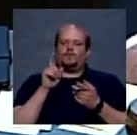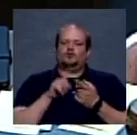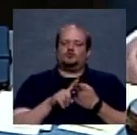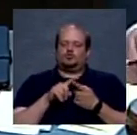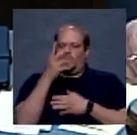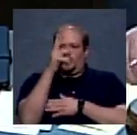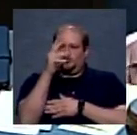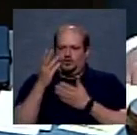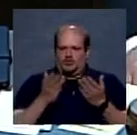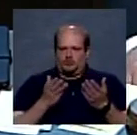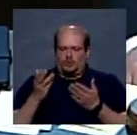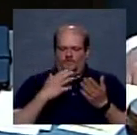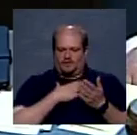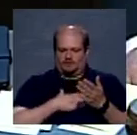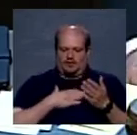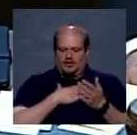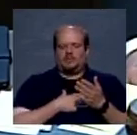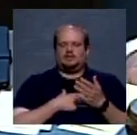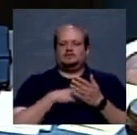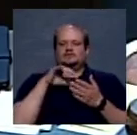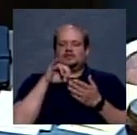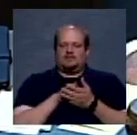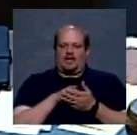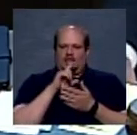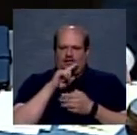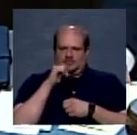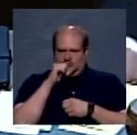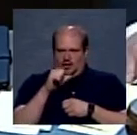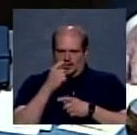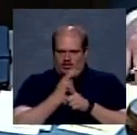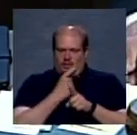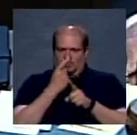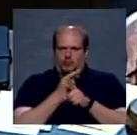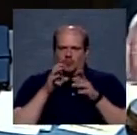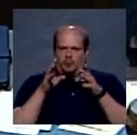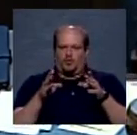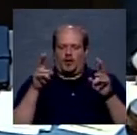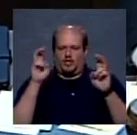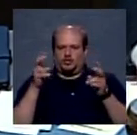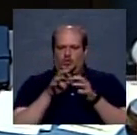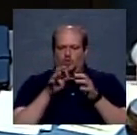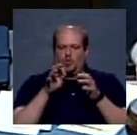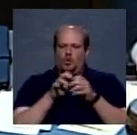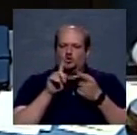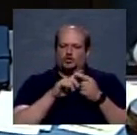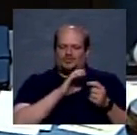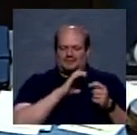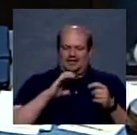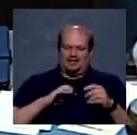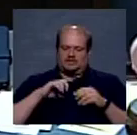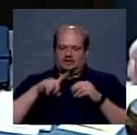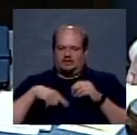tree services, please, that's not the appropriate way to be quoting to citizens